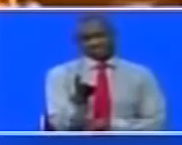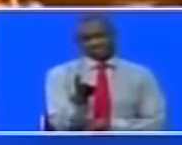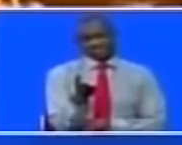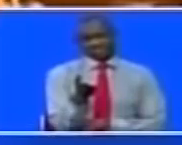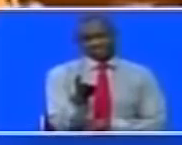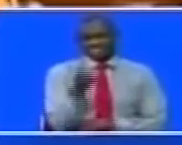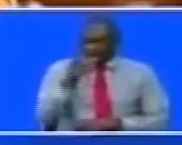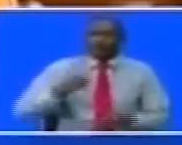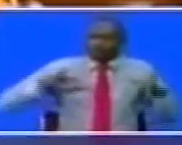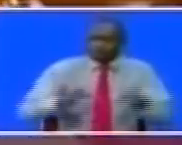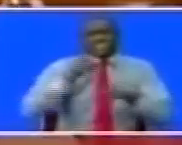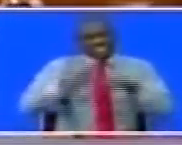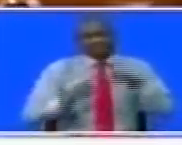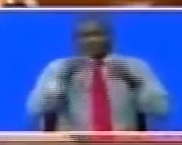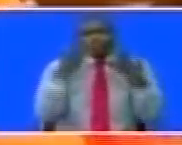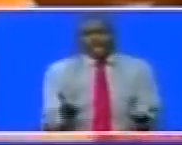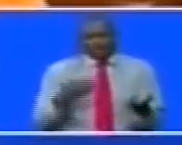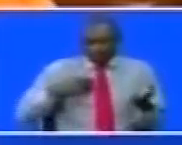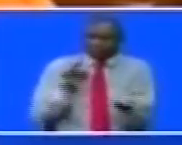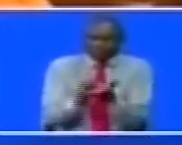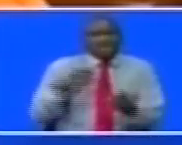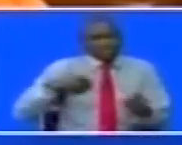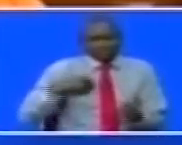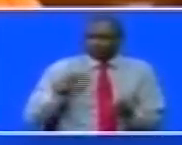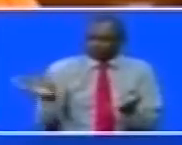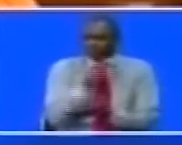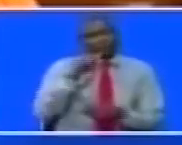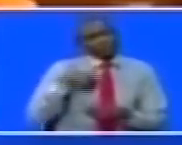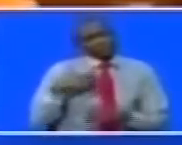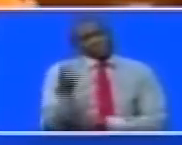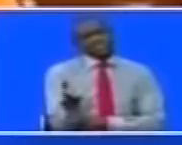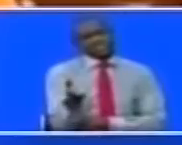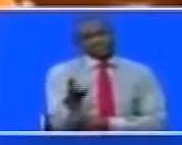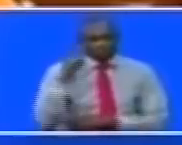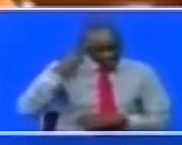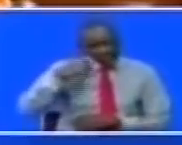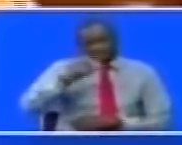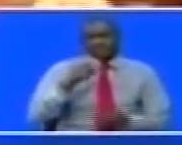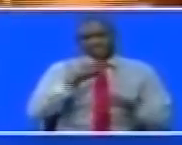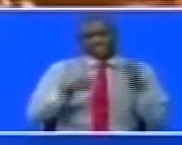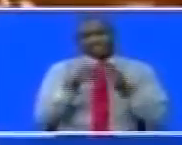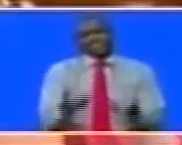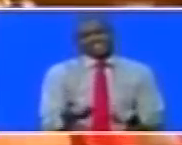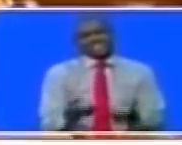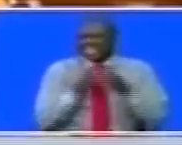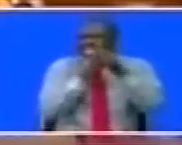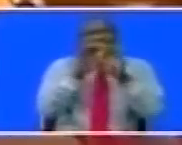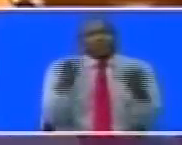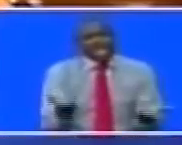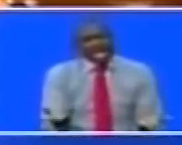forceful circumcision or eviction of people that he perceives not to be circumcised? Where does leadership